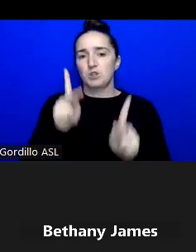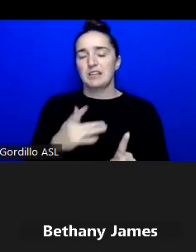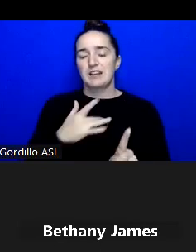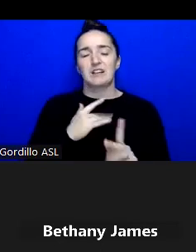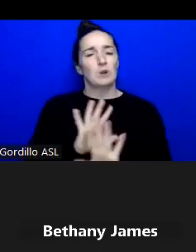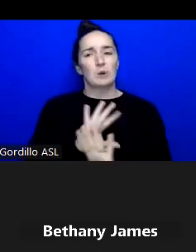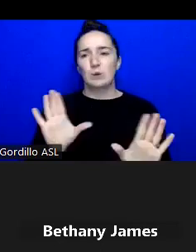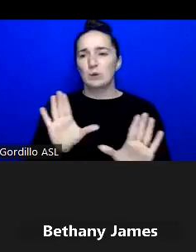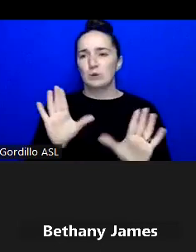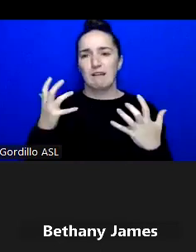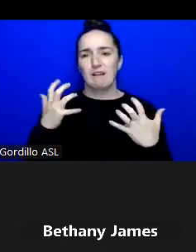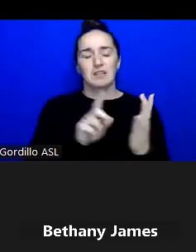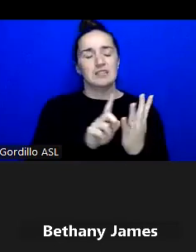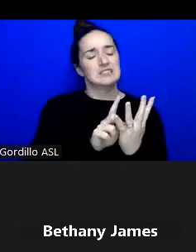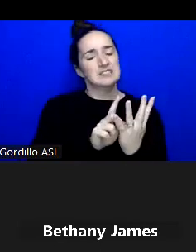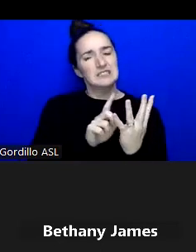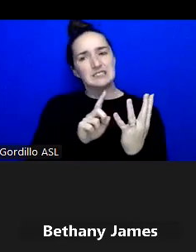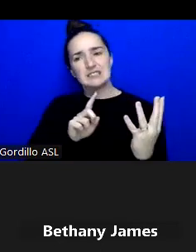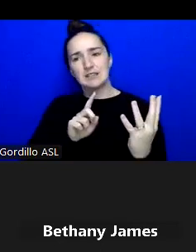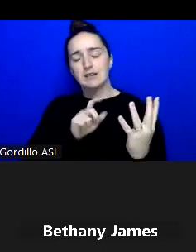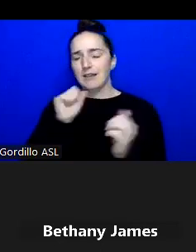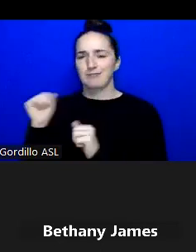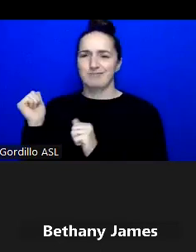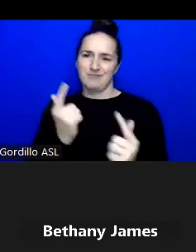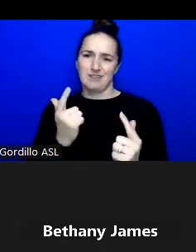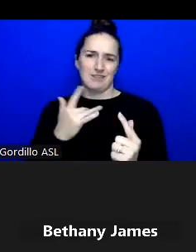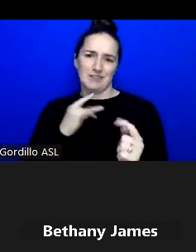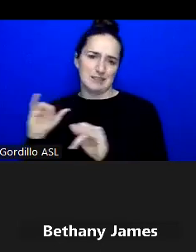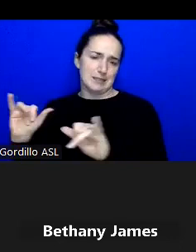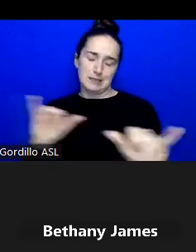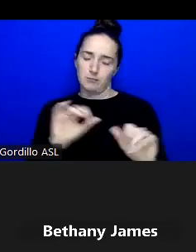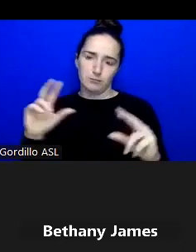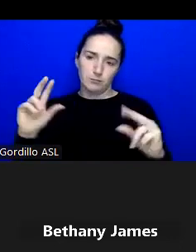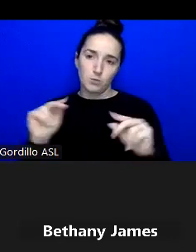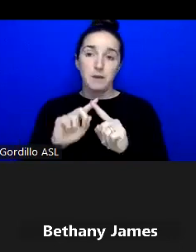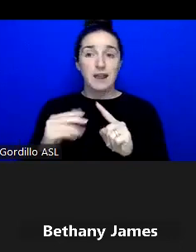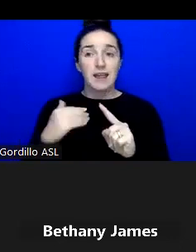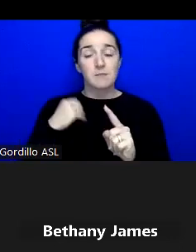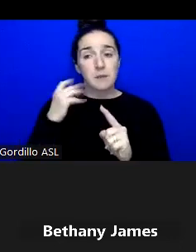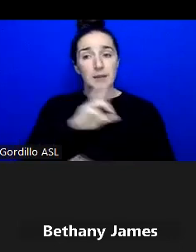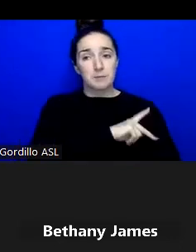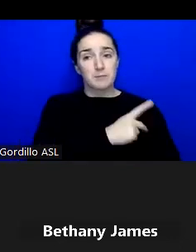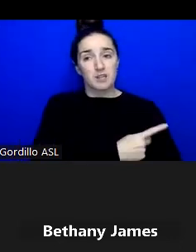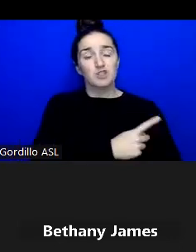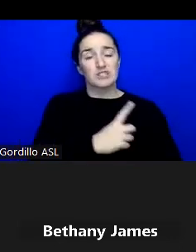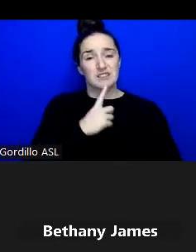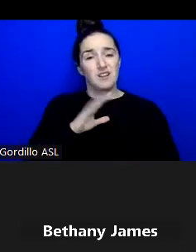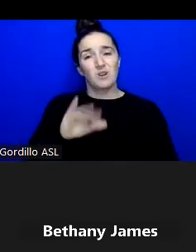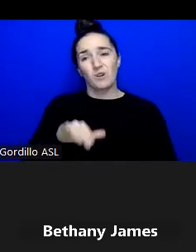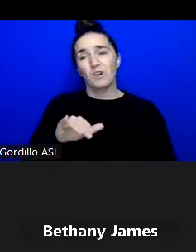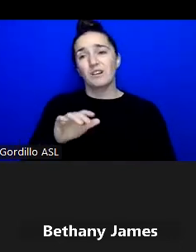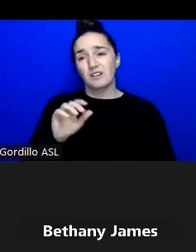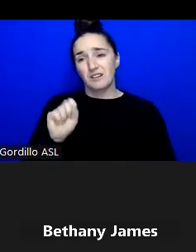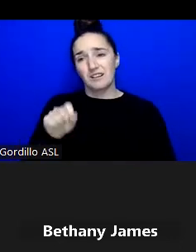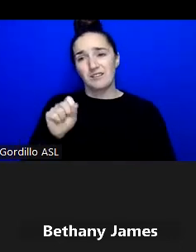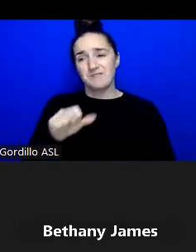part of things. Now, not everybody is that way. They might not have a problem with that, but I do have a lot of patients that tell me that, well, I just